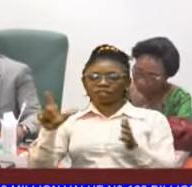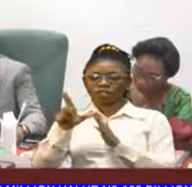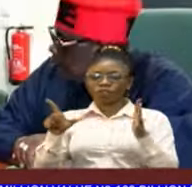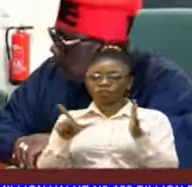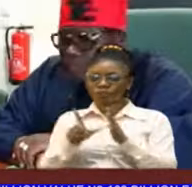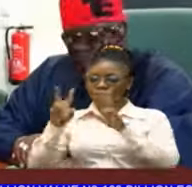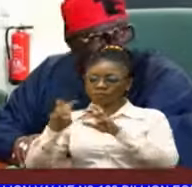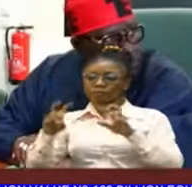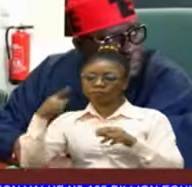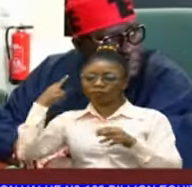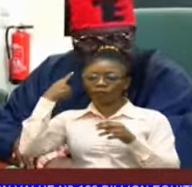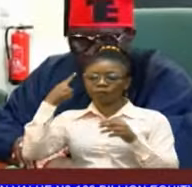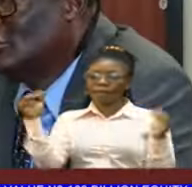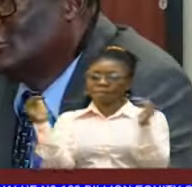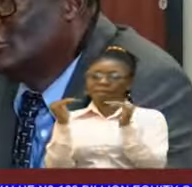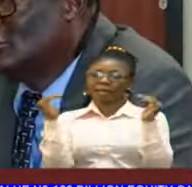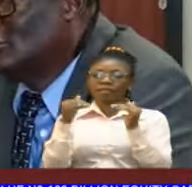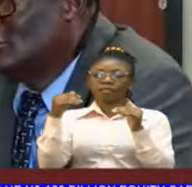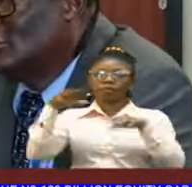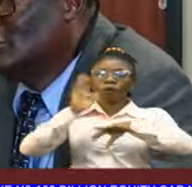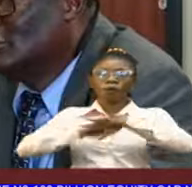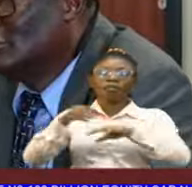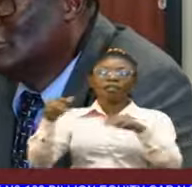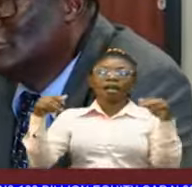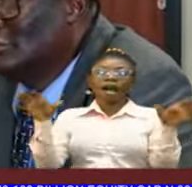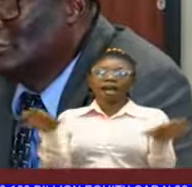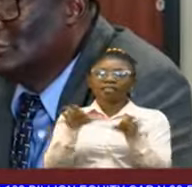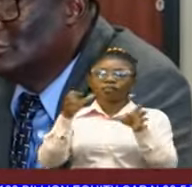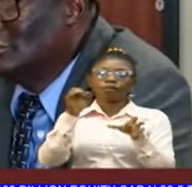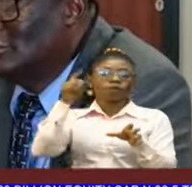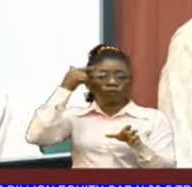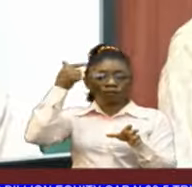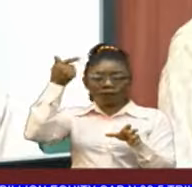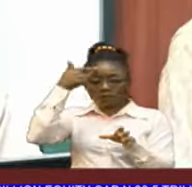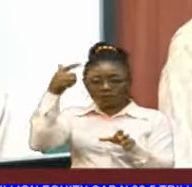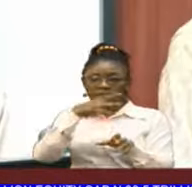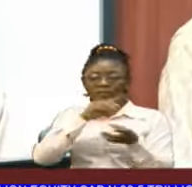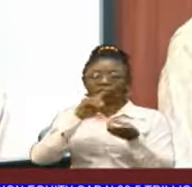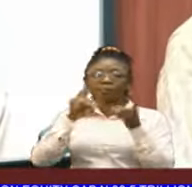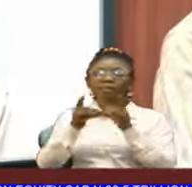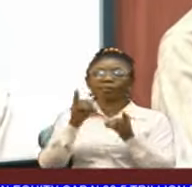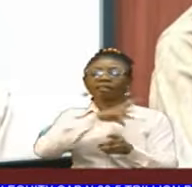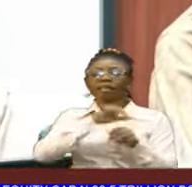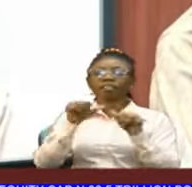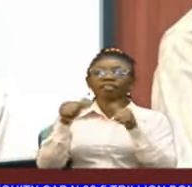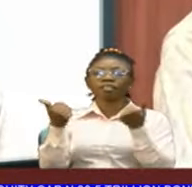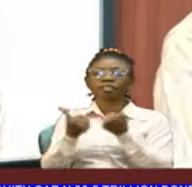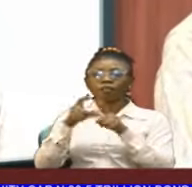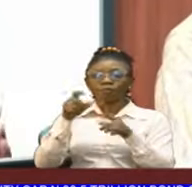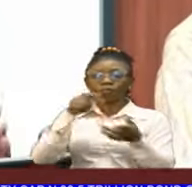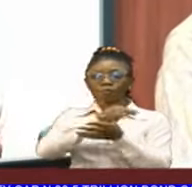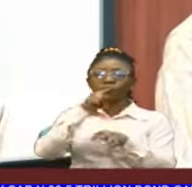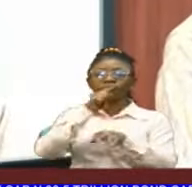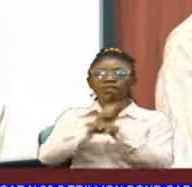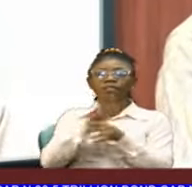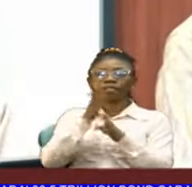and balances on the activities of government ministries, departments, and agencies. From the National